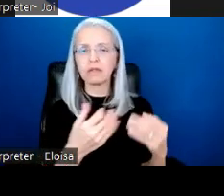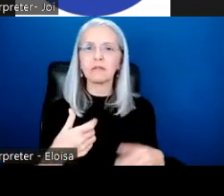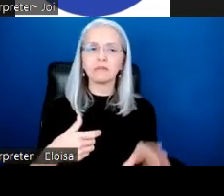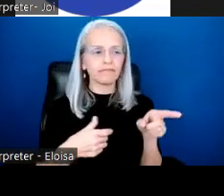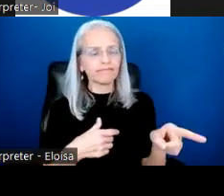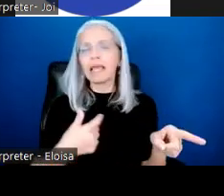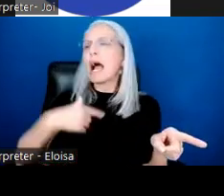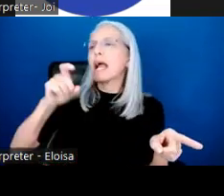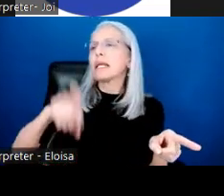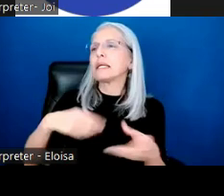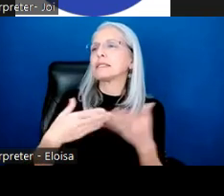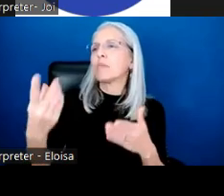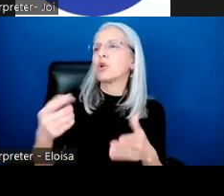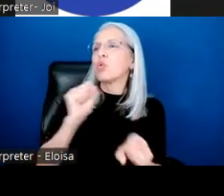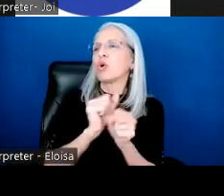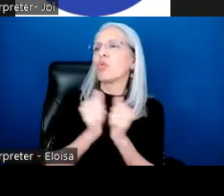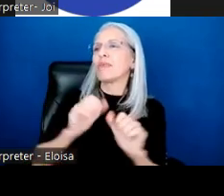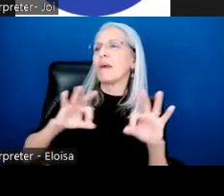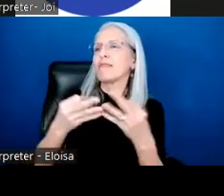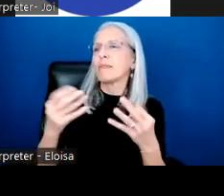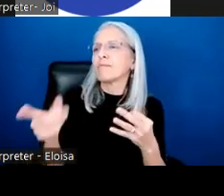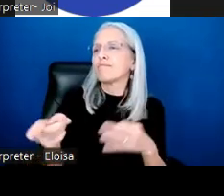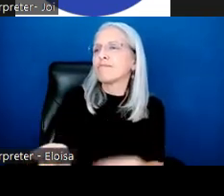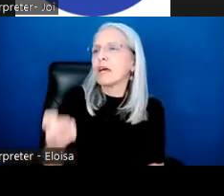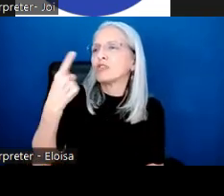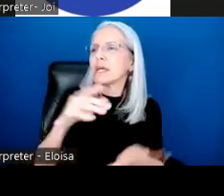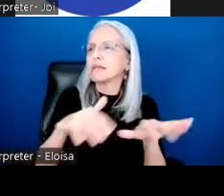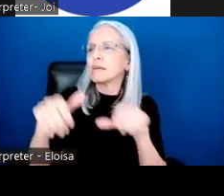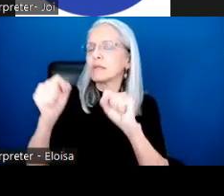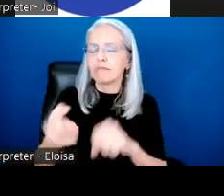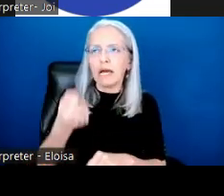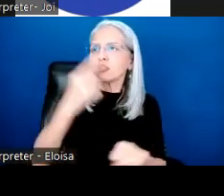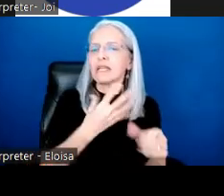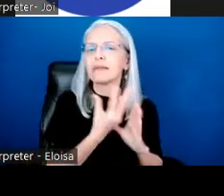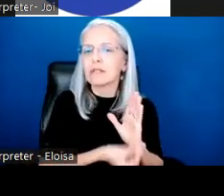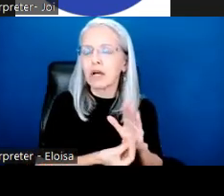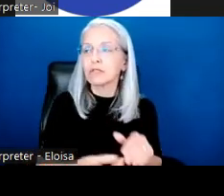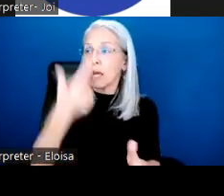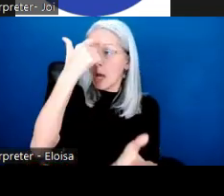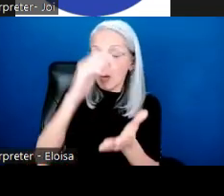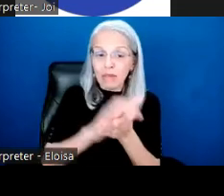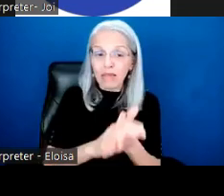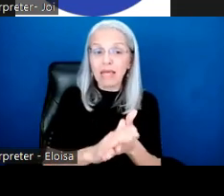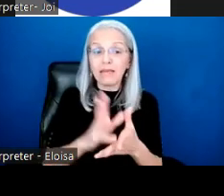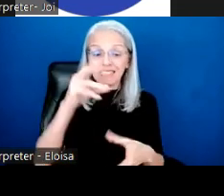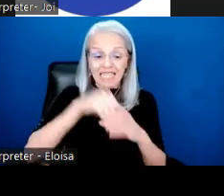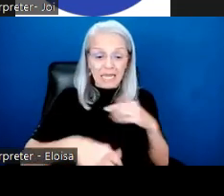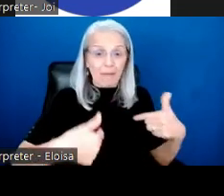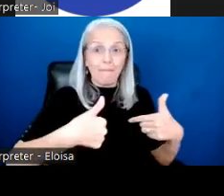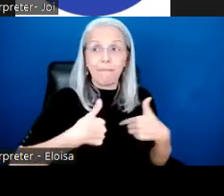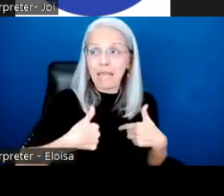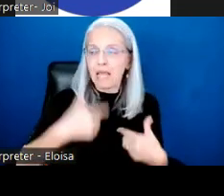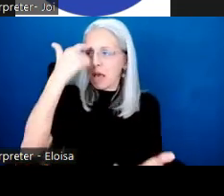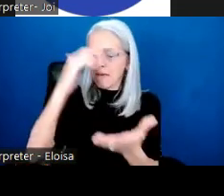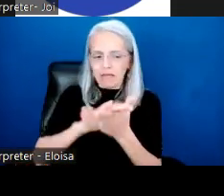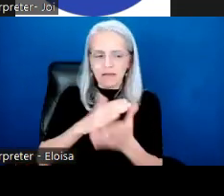with my family who gets adoption, who gets loss, who really believes in me and believes that my